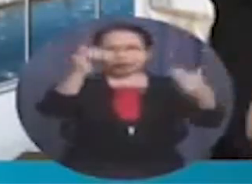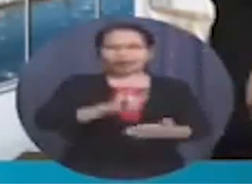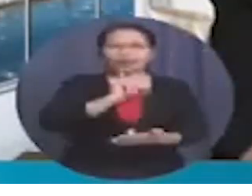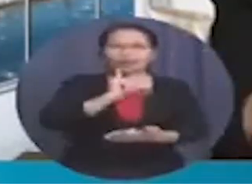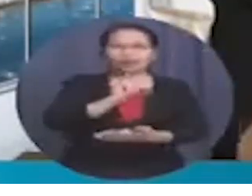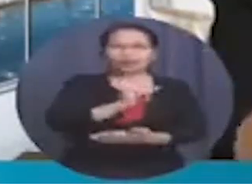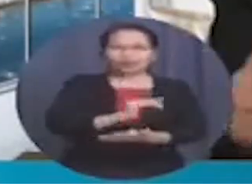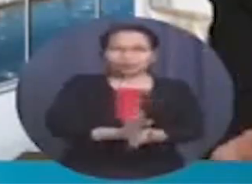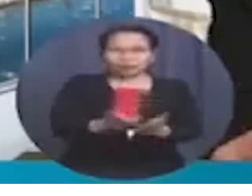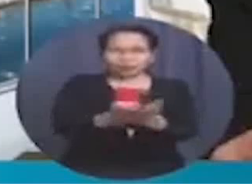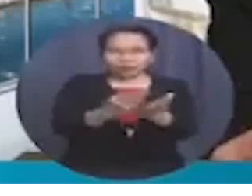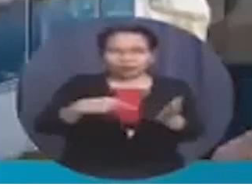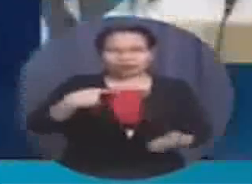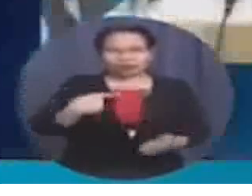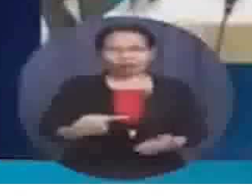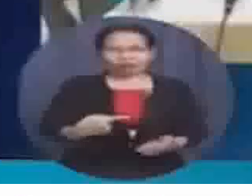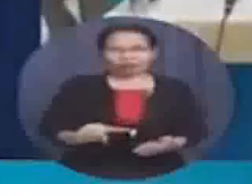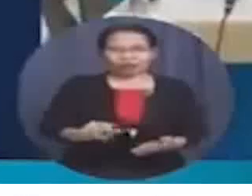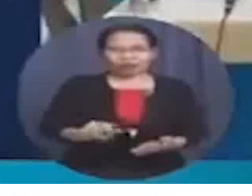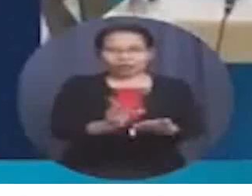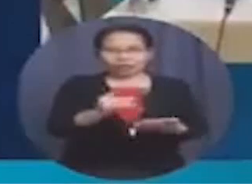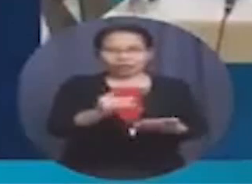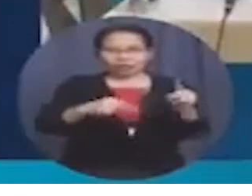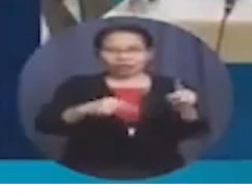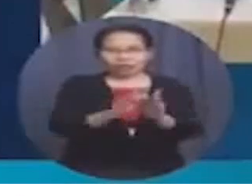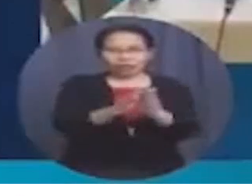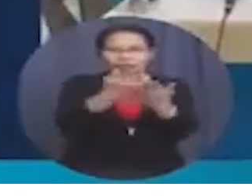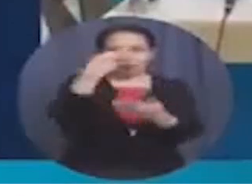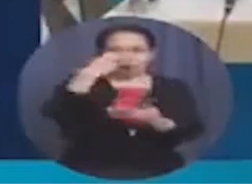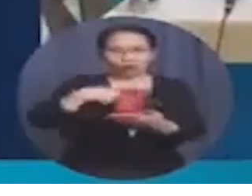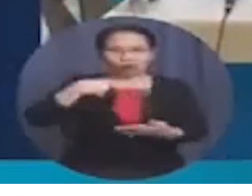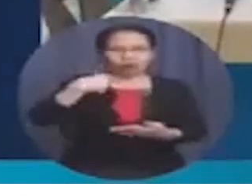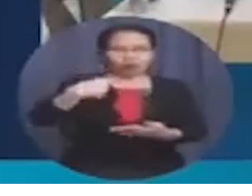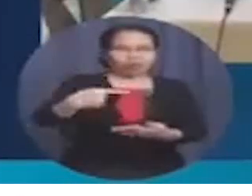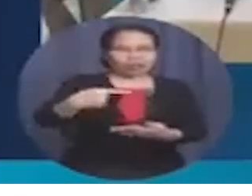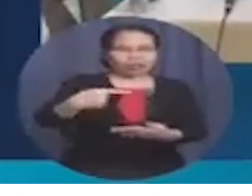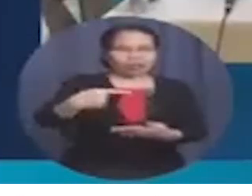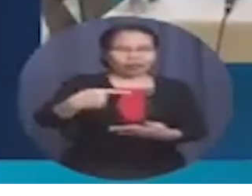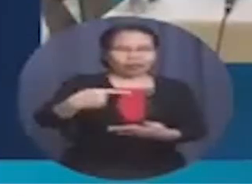That is what the Bible says. 8:1 of the book of Hebrews says,